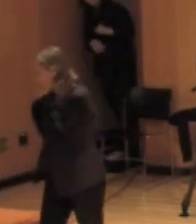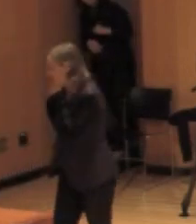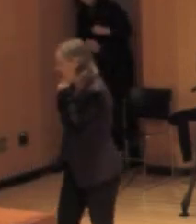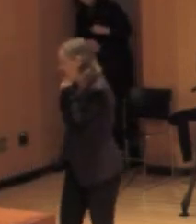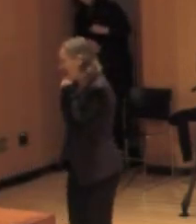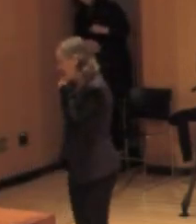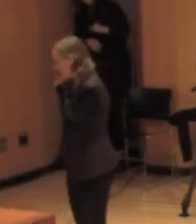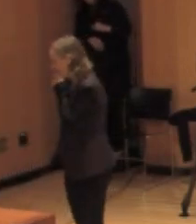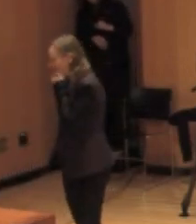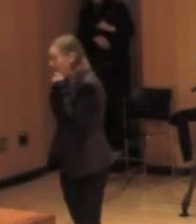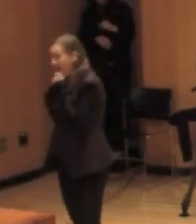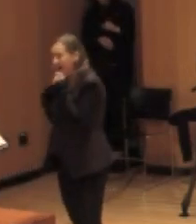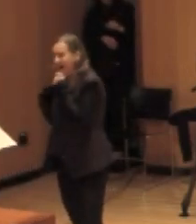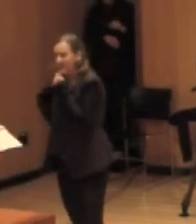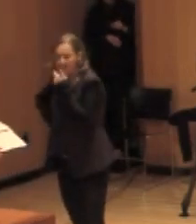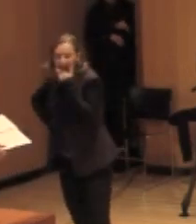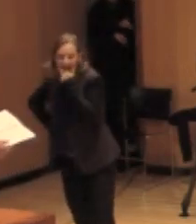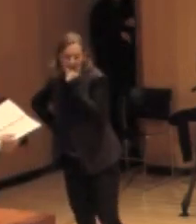e